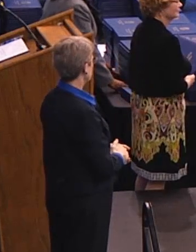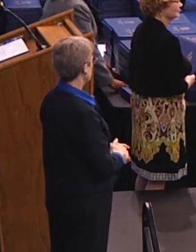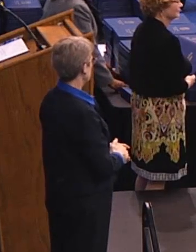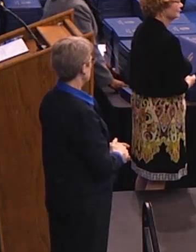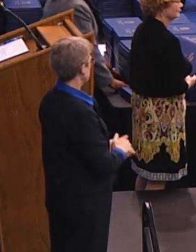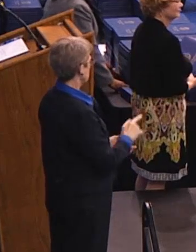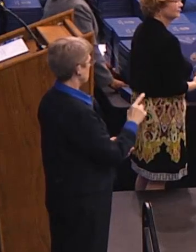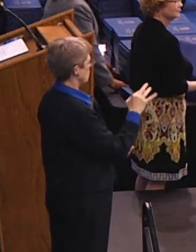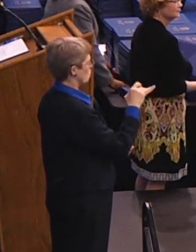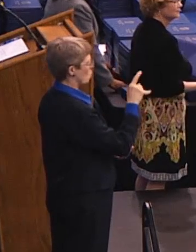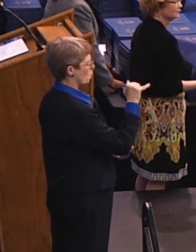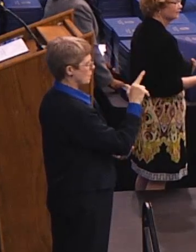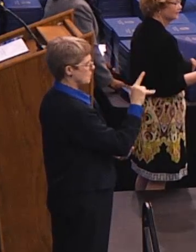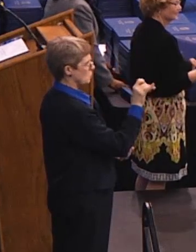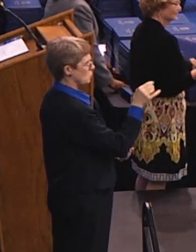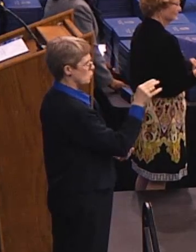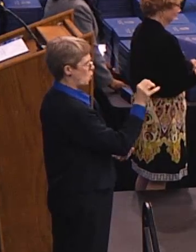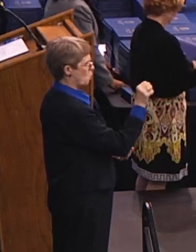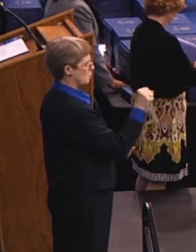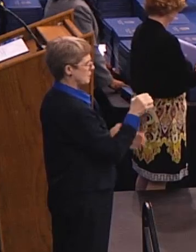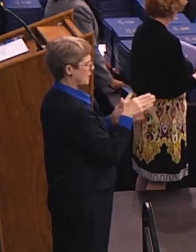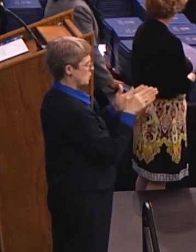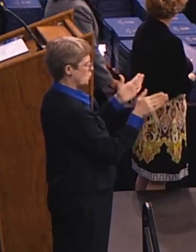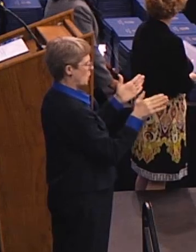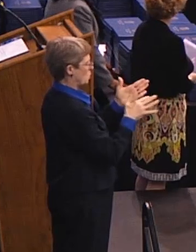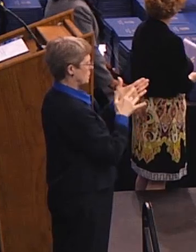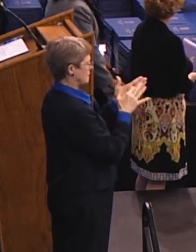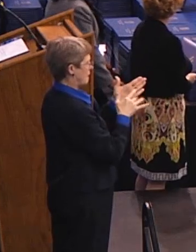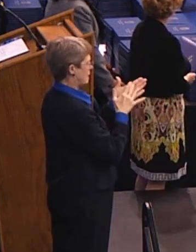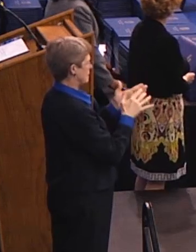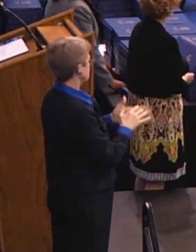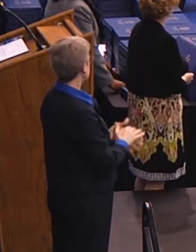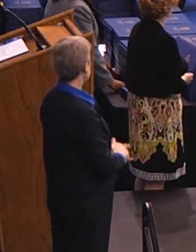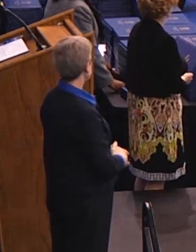Crystal N. Jones, General Studies.